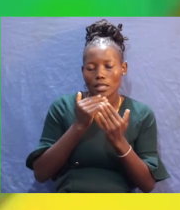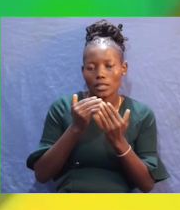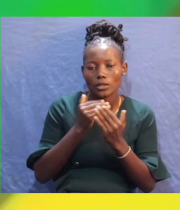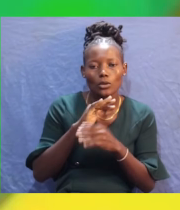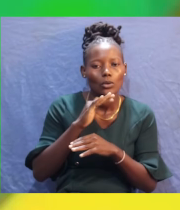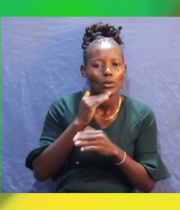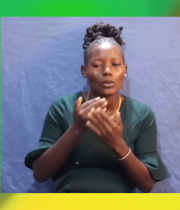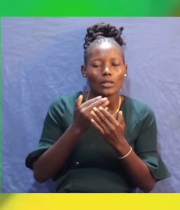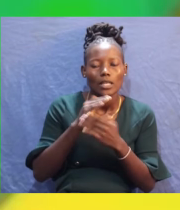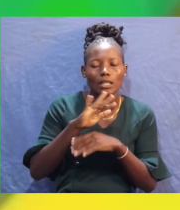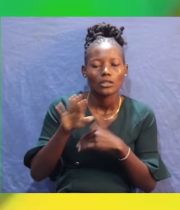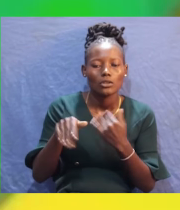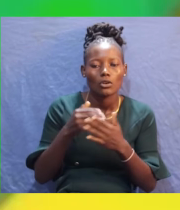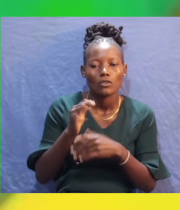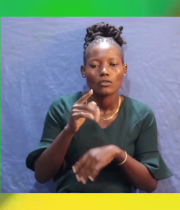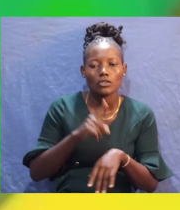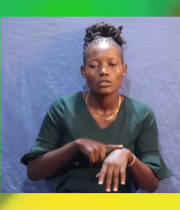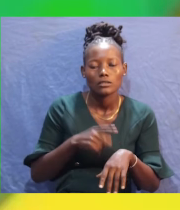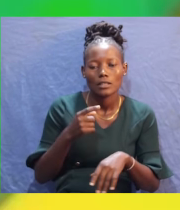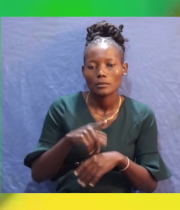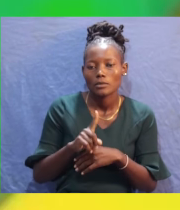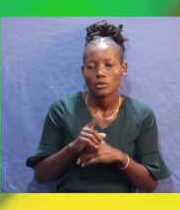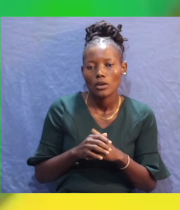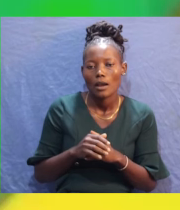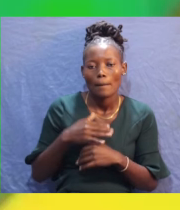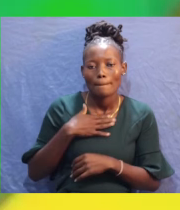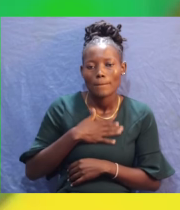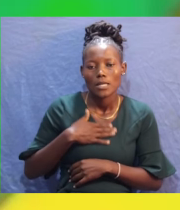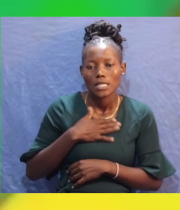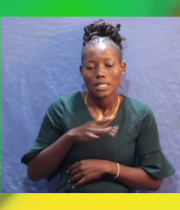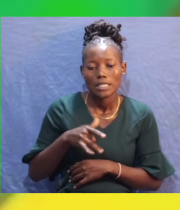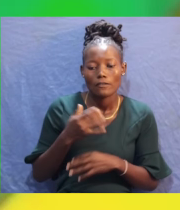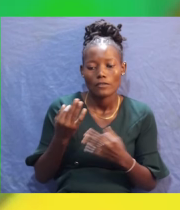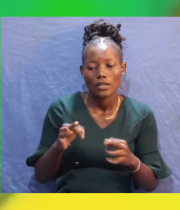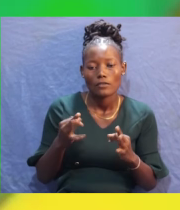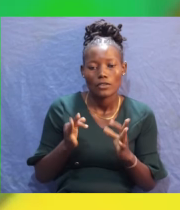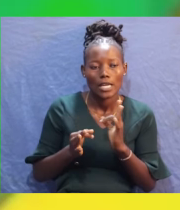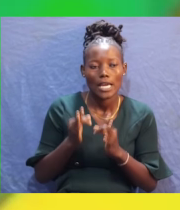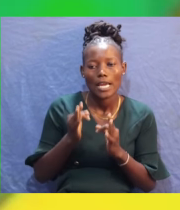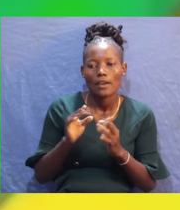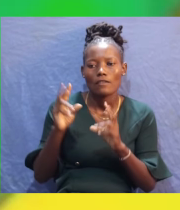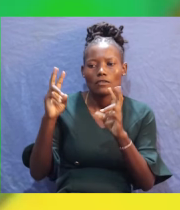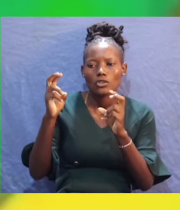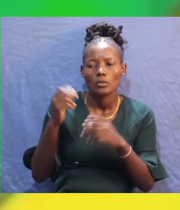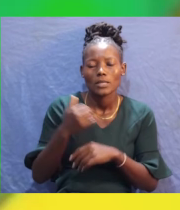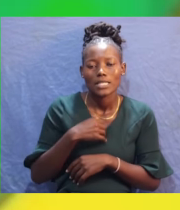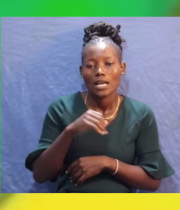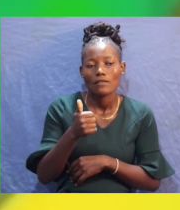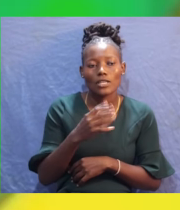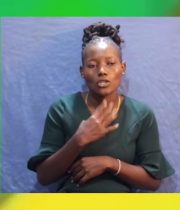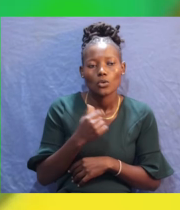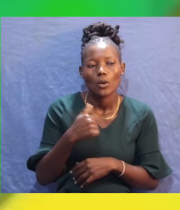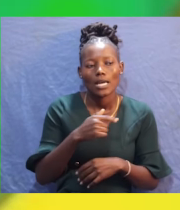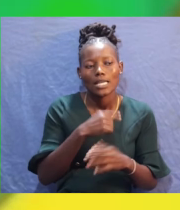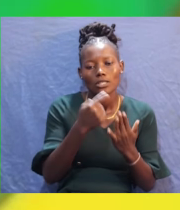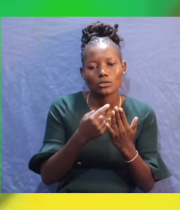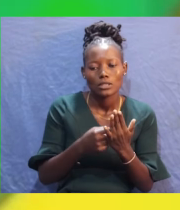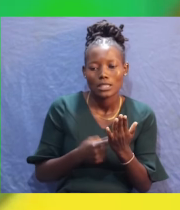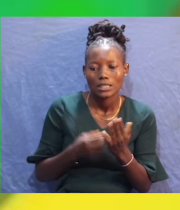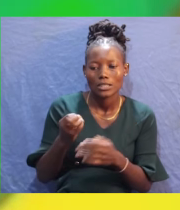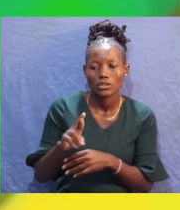thank you all for your time. Please feel free if you have any topics that you'd want us to discuss, or if you have any presenter